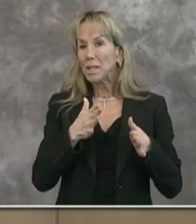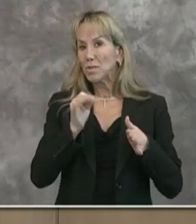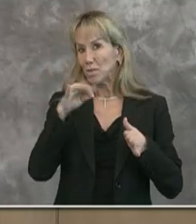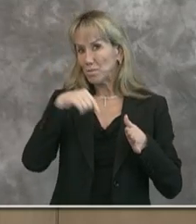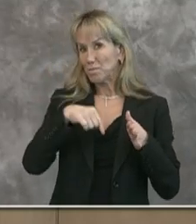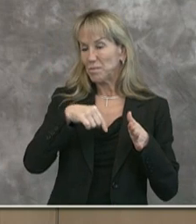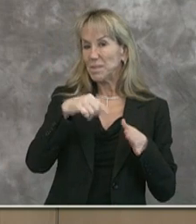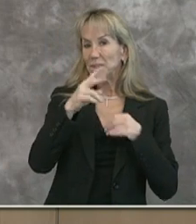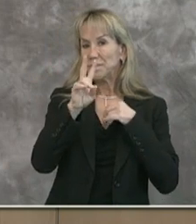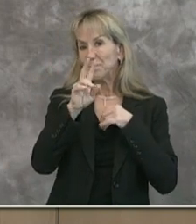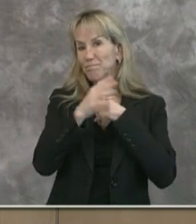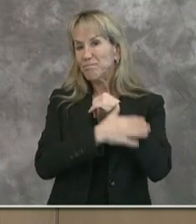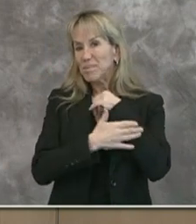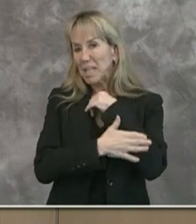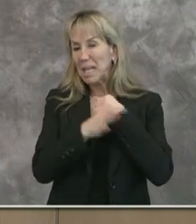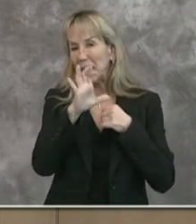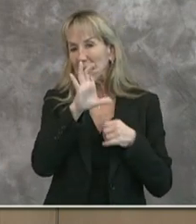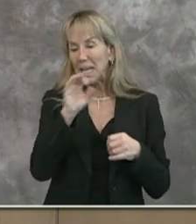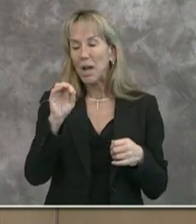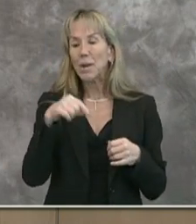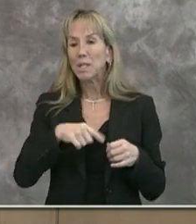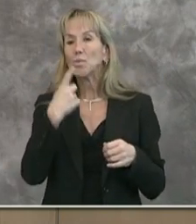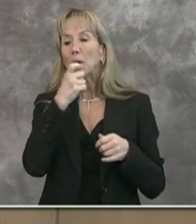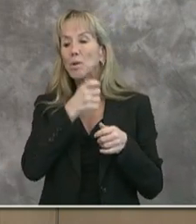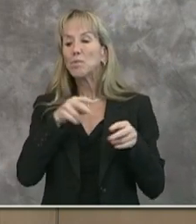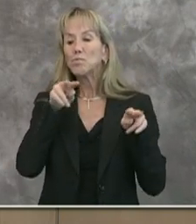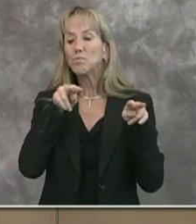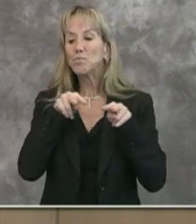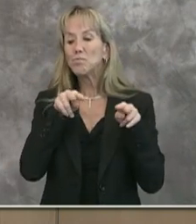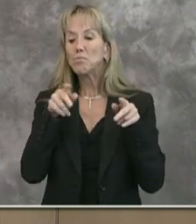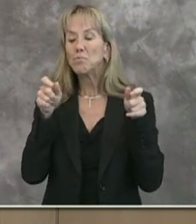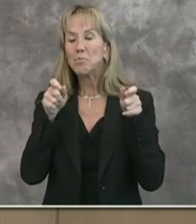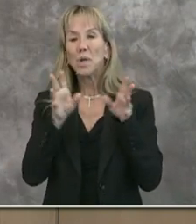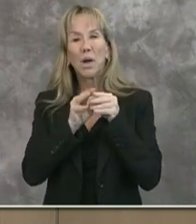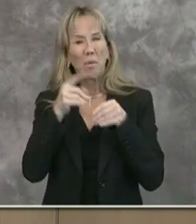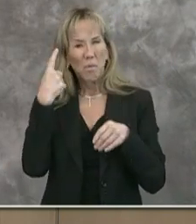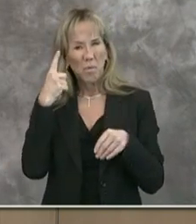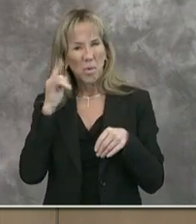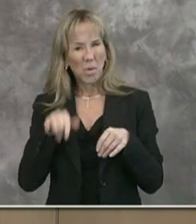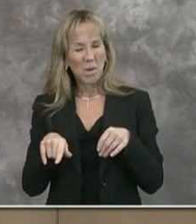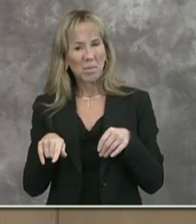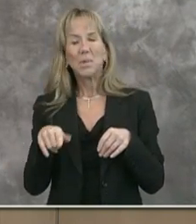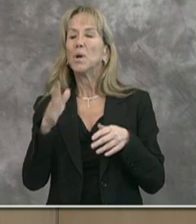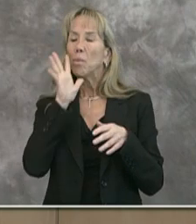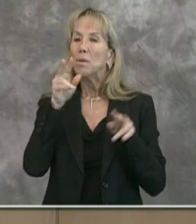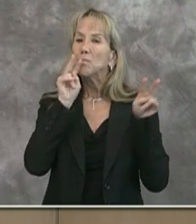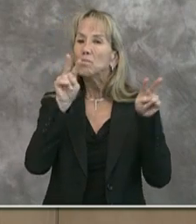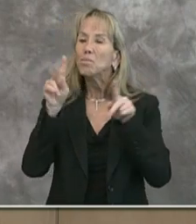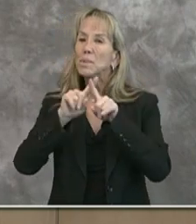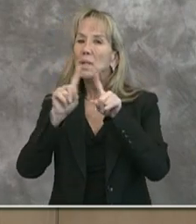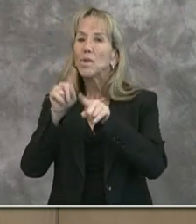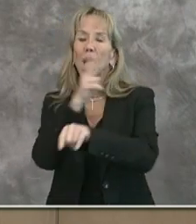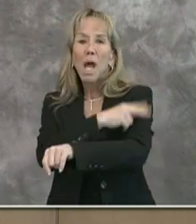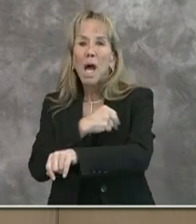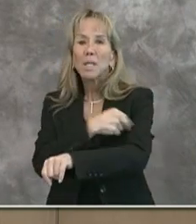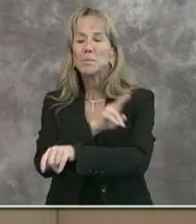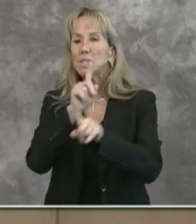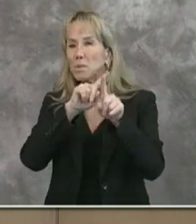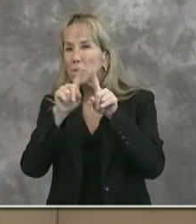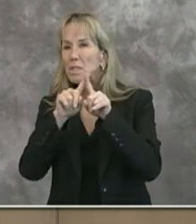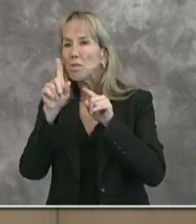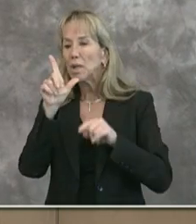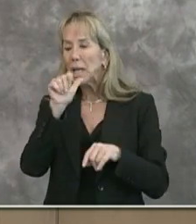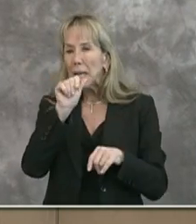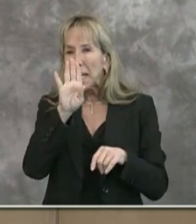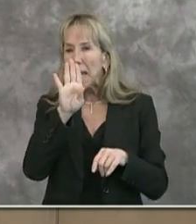Austin. The purpose of this task force is to convene county hospitals, relevant clinics, and commercial laboratory